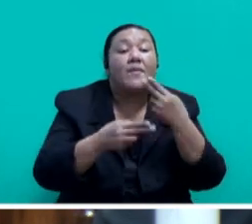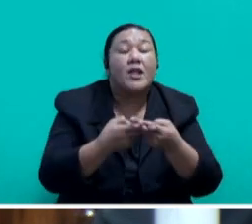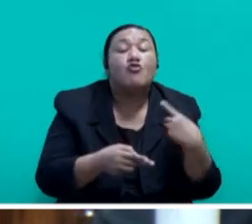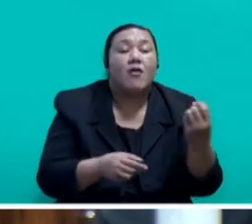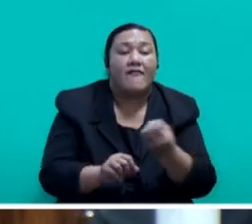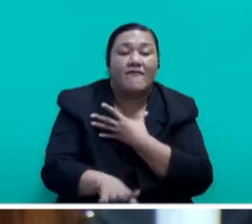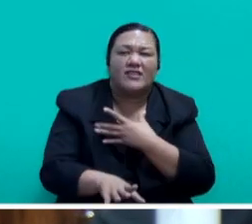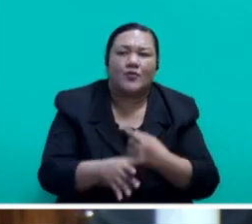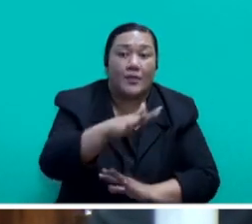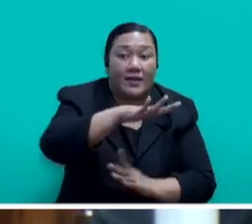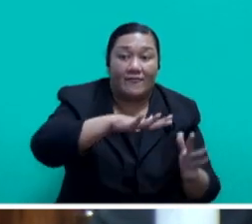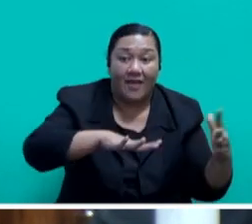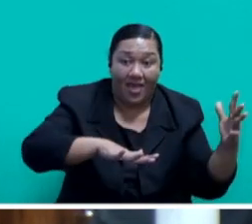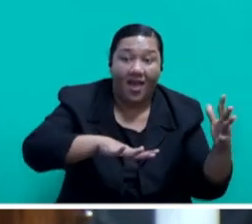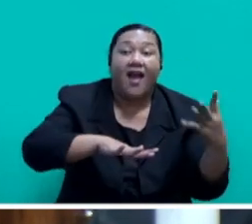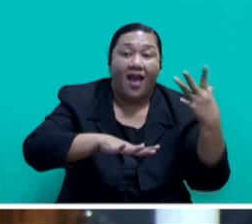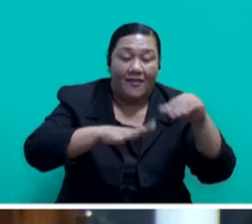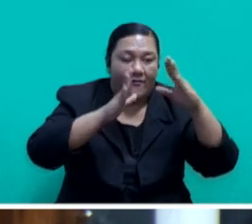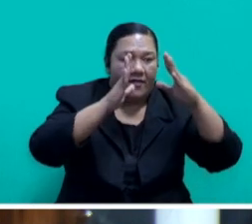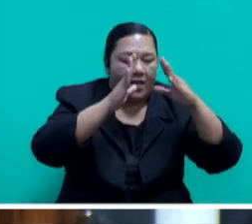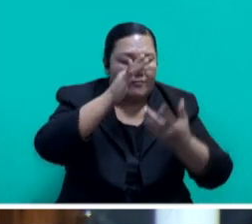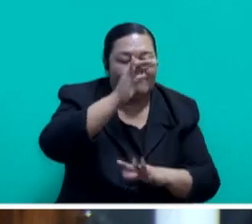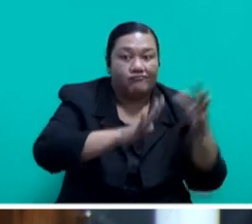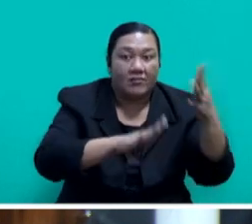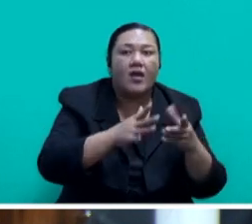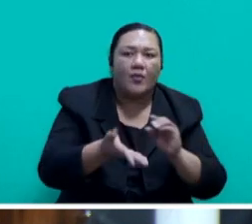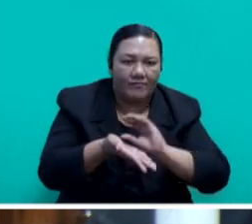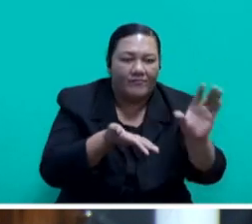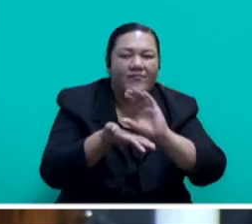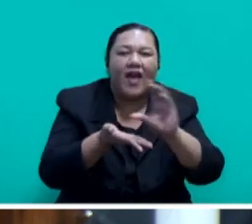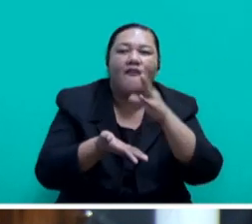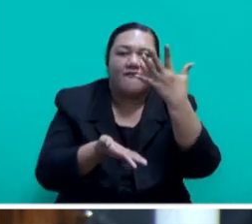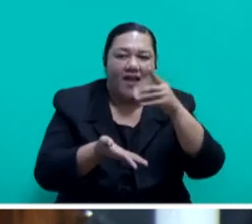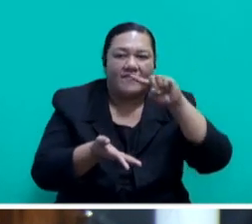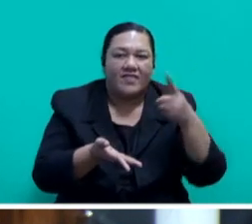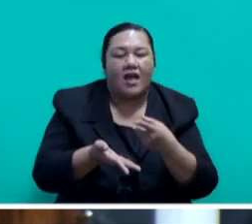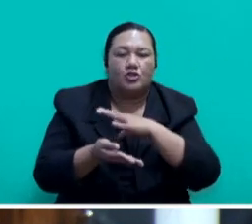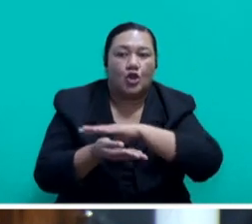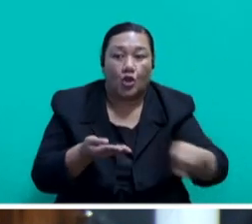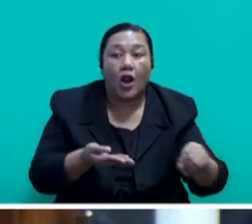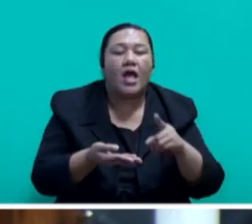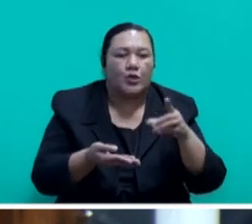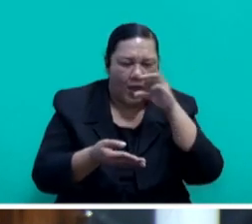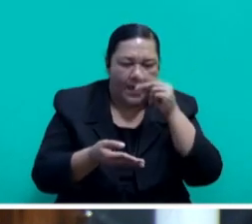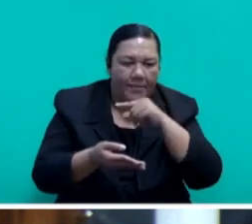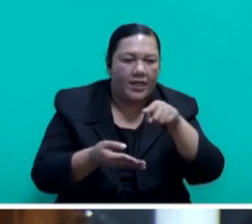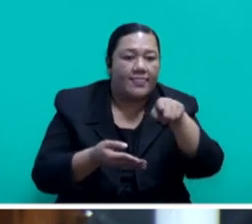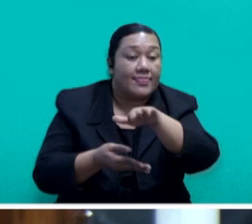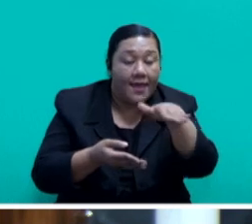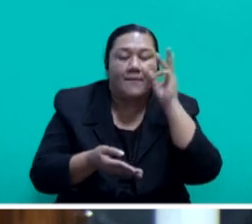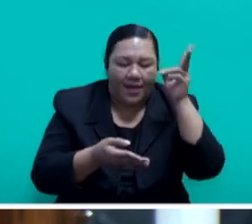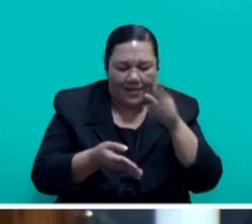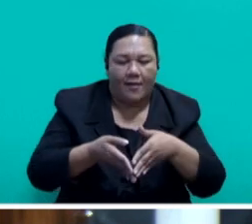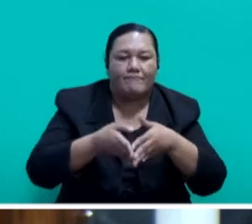accidental fires will continue to receive grants of up to $5,000, enabling them to rebuild their homes and